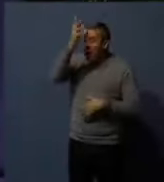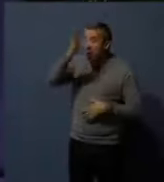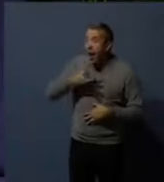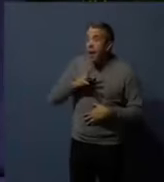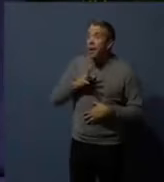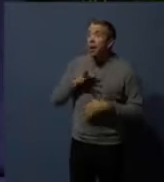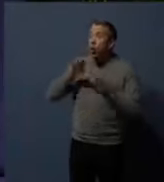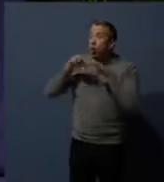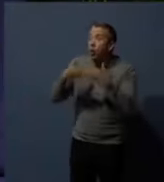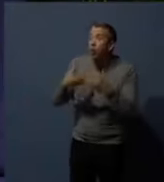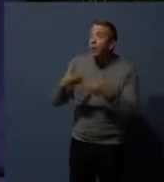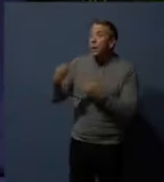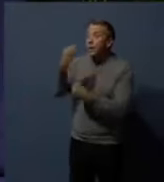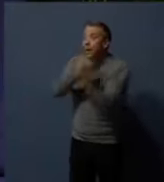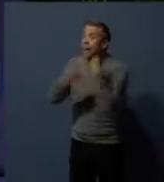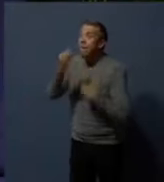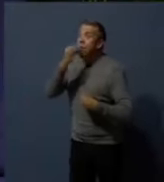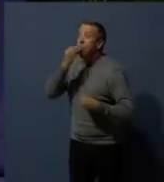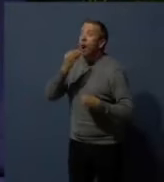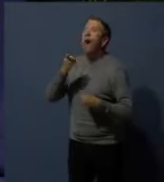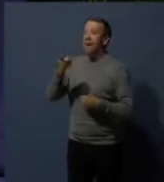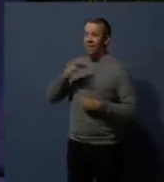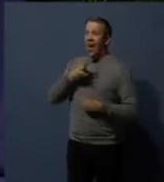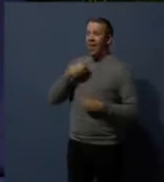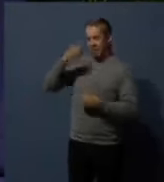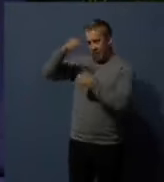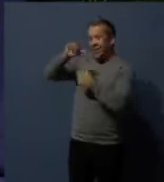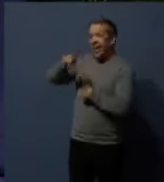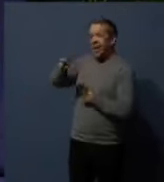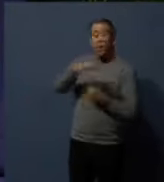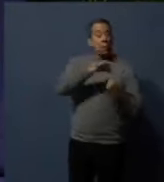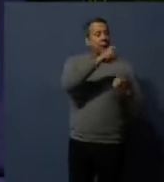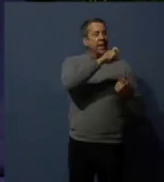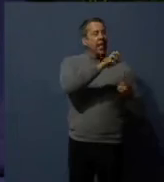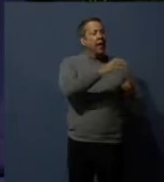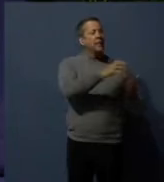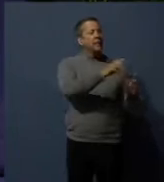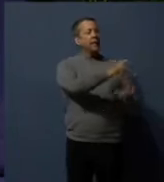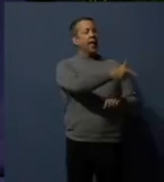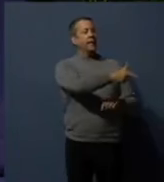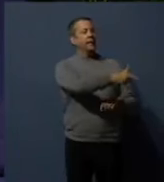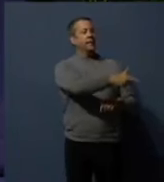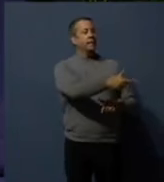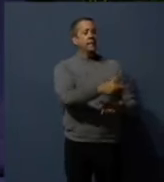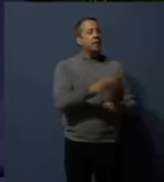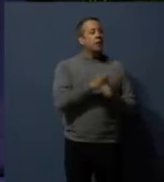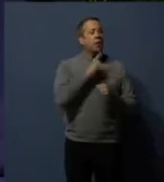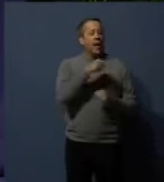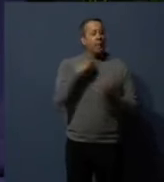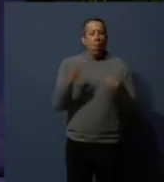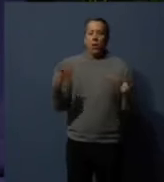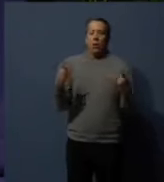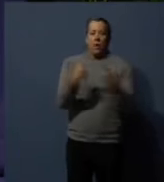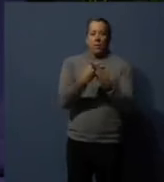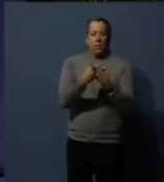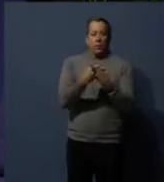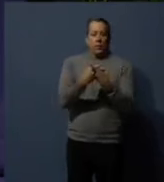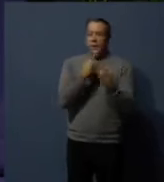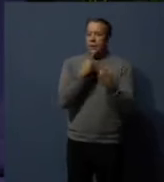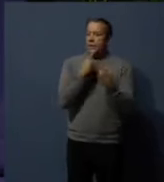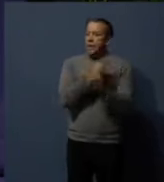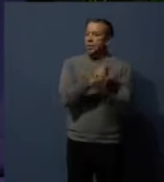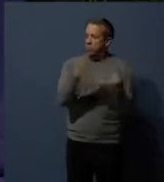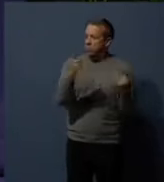and it's special needs ministry, chances are the men's ministry picnic is gonna win, right? So you wanna make sure there's no other